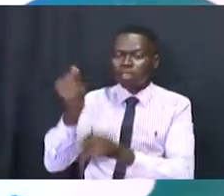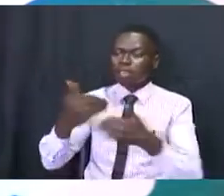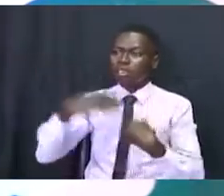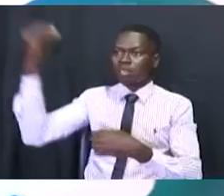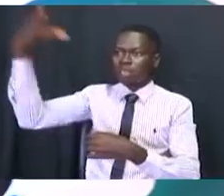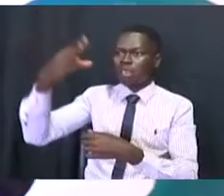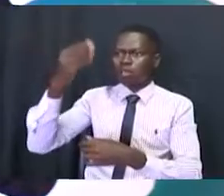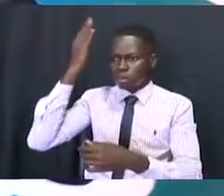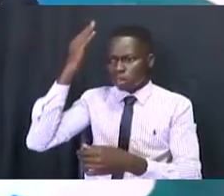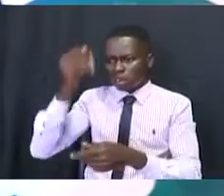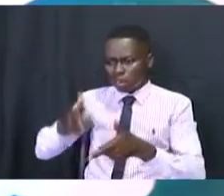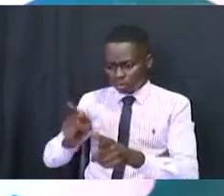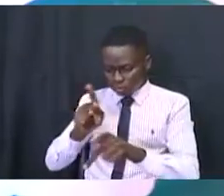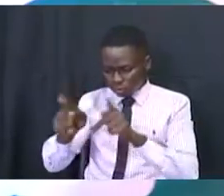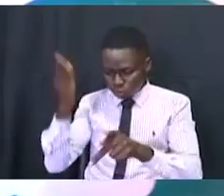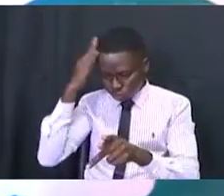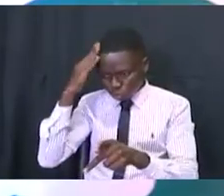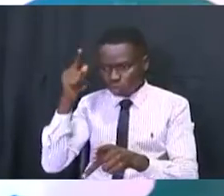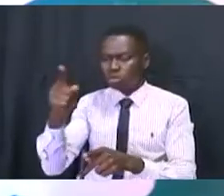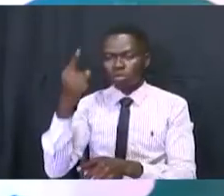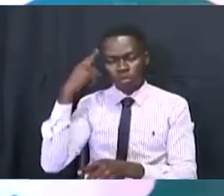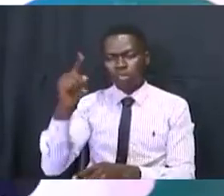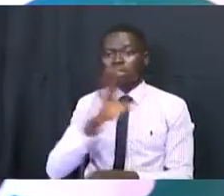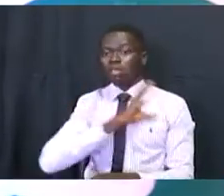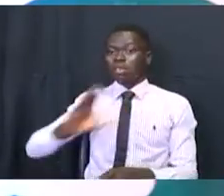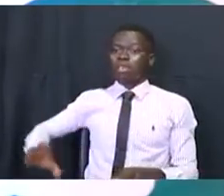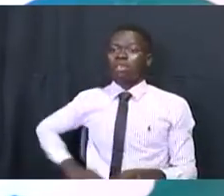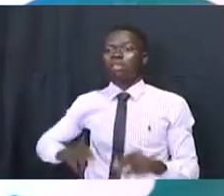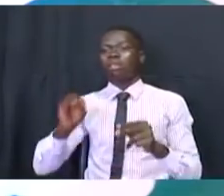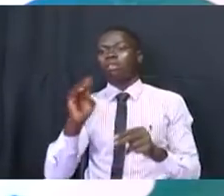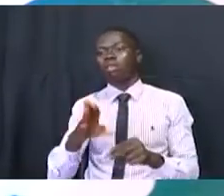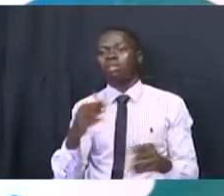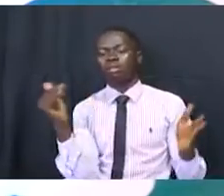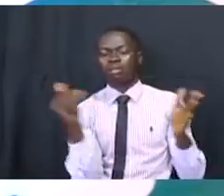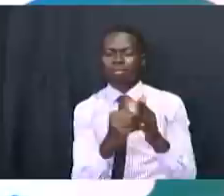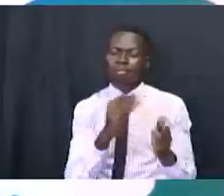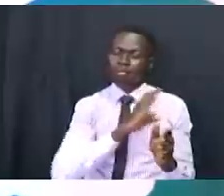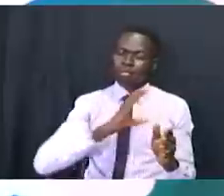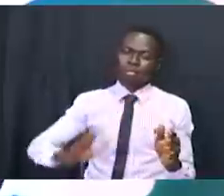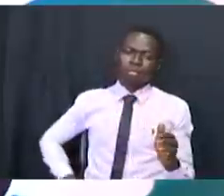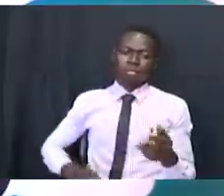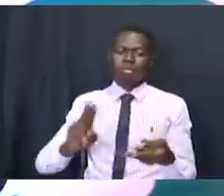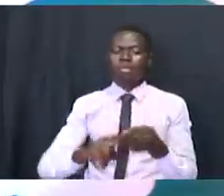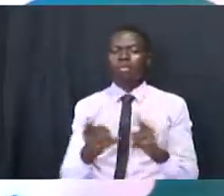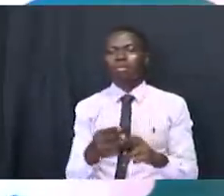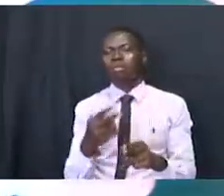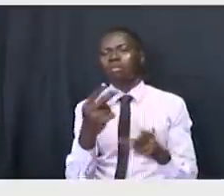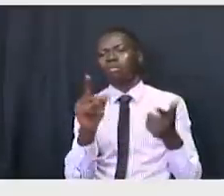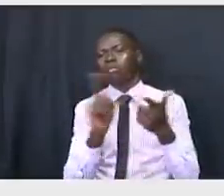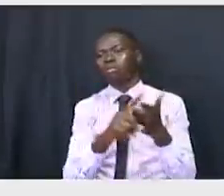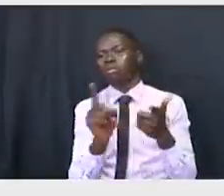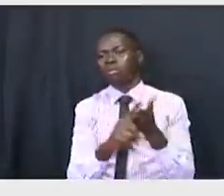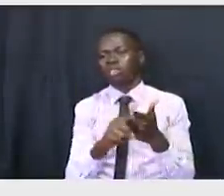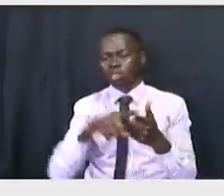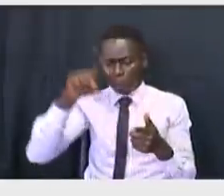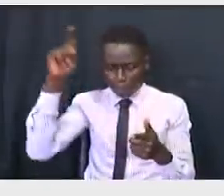you stand for. And draw your lines. Draw your lines. Number two, be wise as